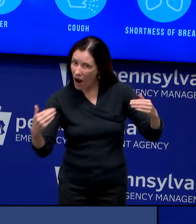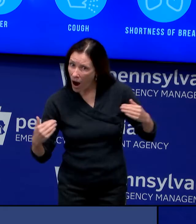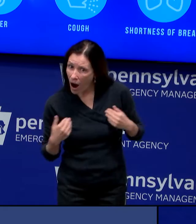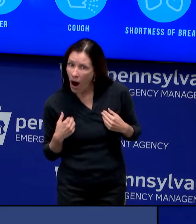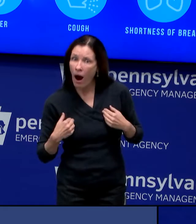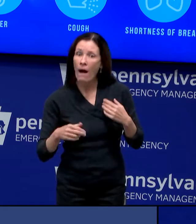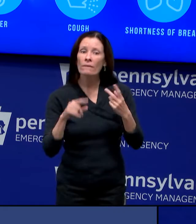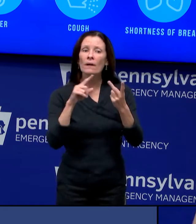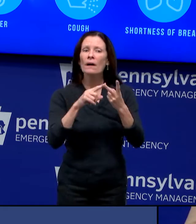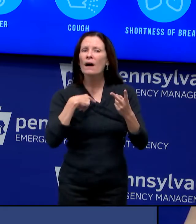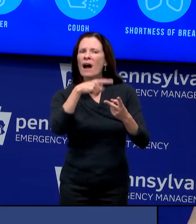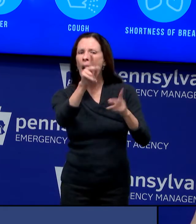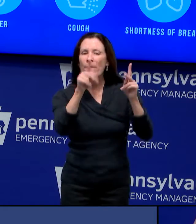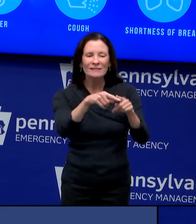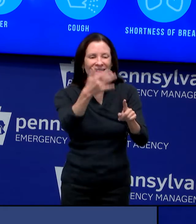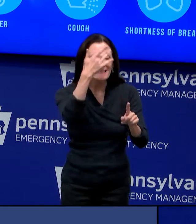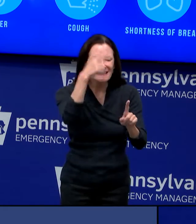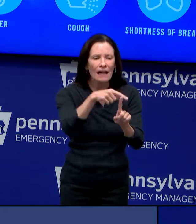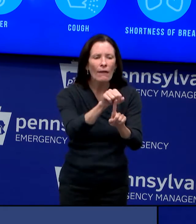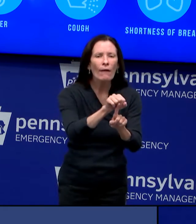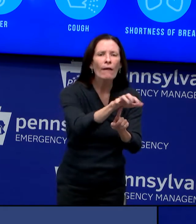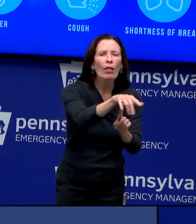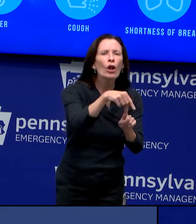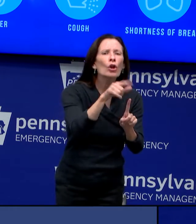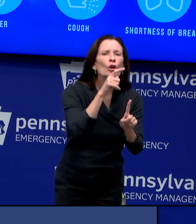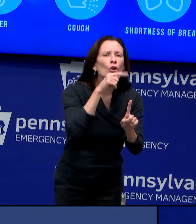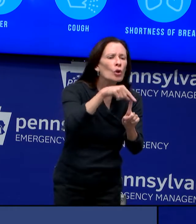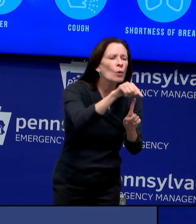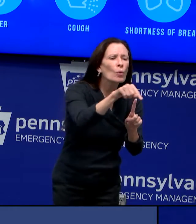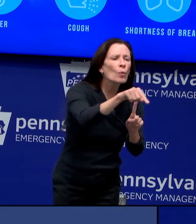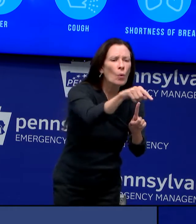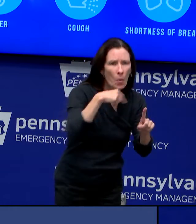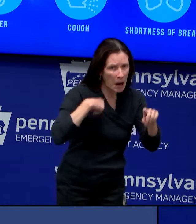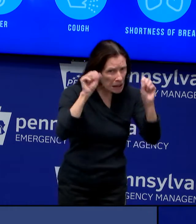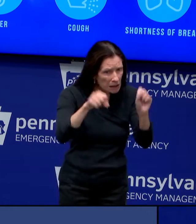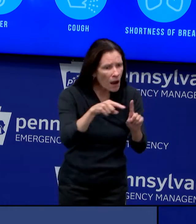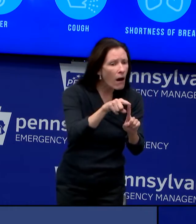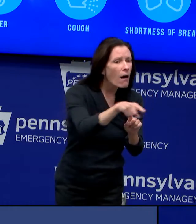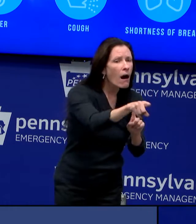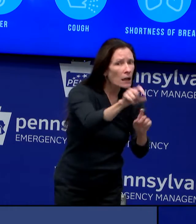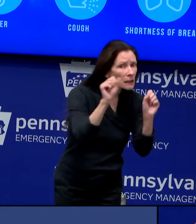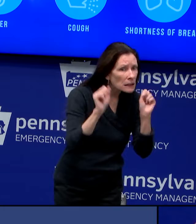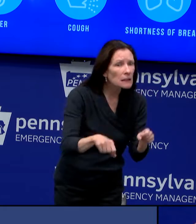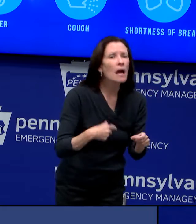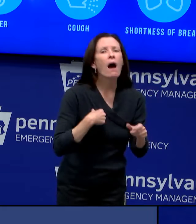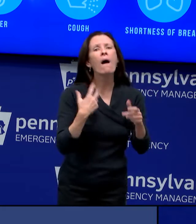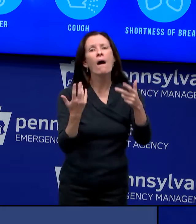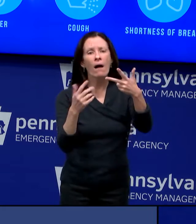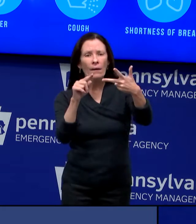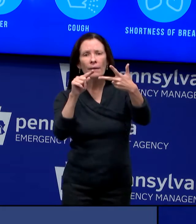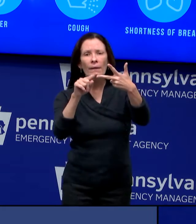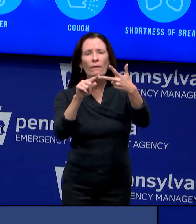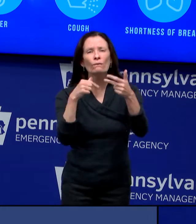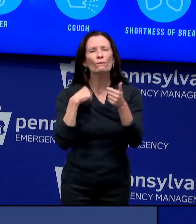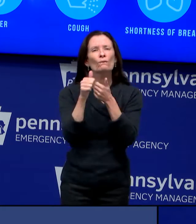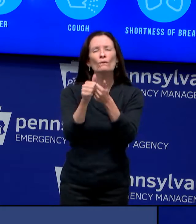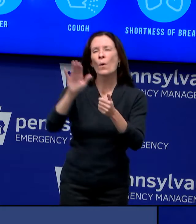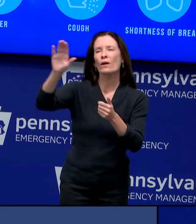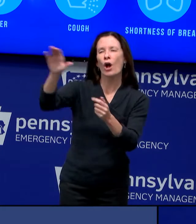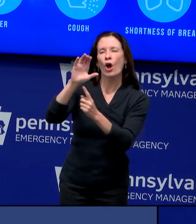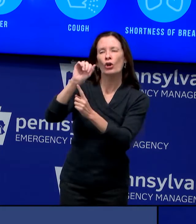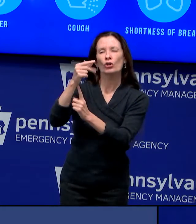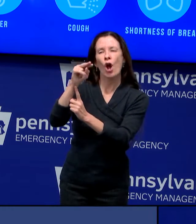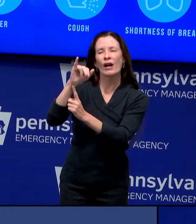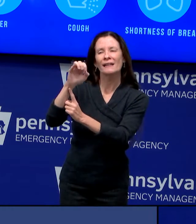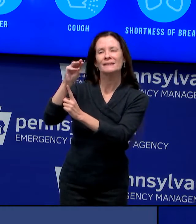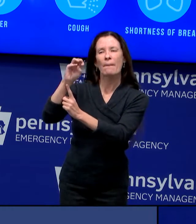do from a public health perspective. And then we'll also have the modeling from Carnegie Mellon, and then other variables possibly as well. So there's a whole bunch